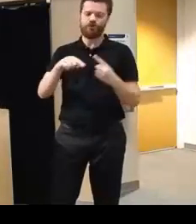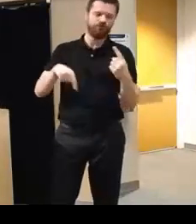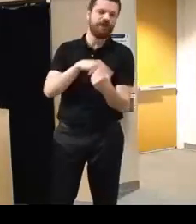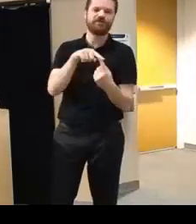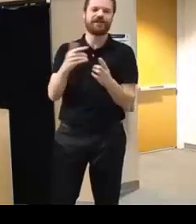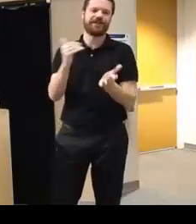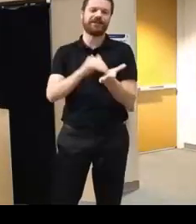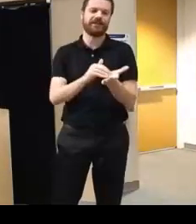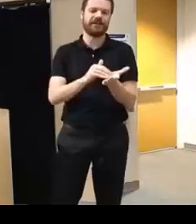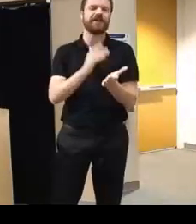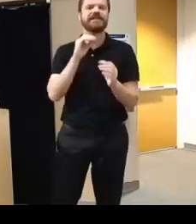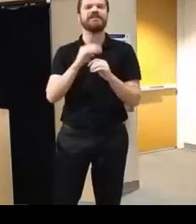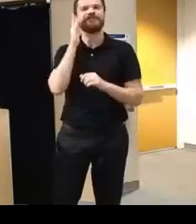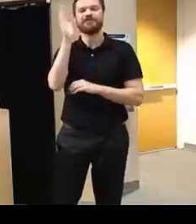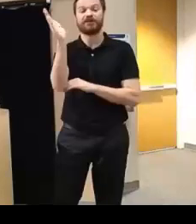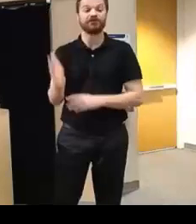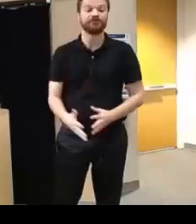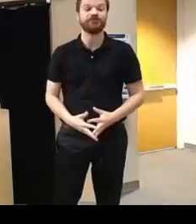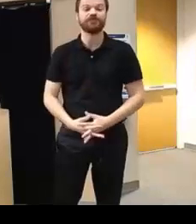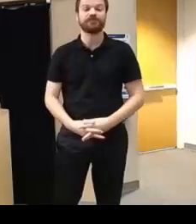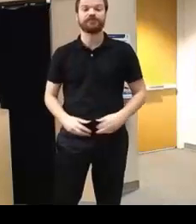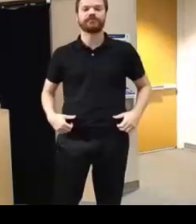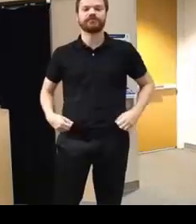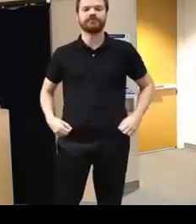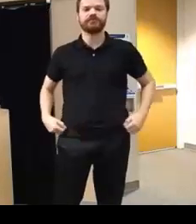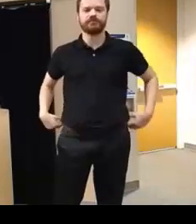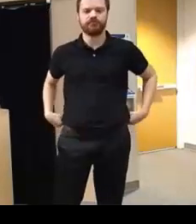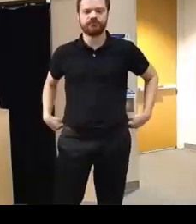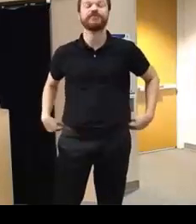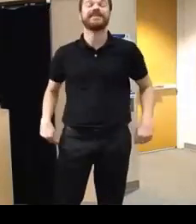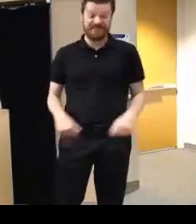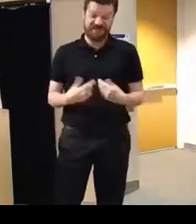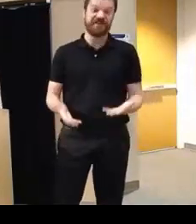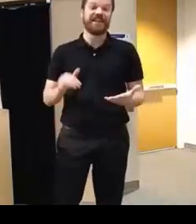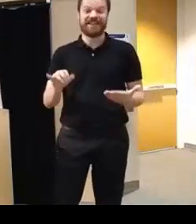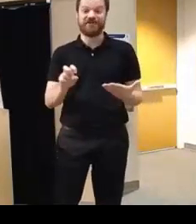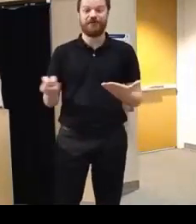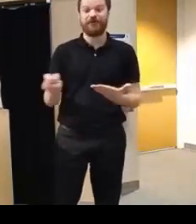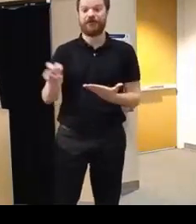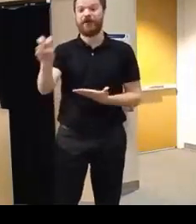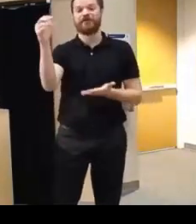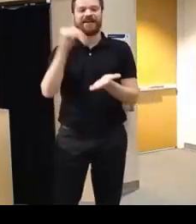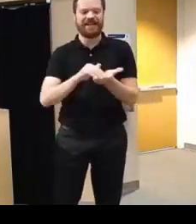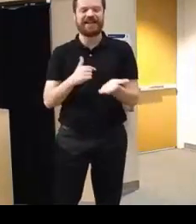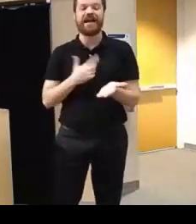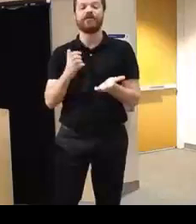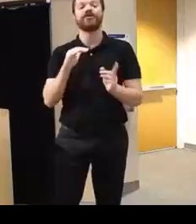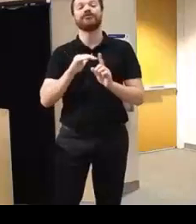you might hear about that in another future lecture. So here's that road again, and I just want to